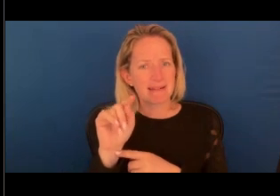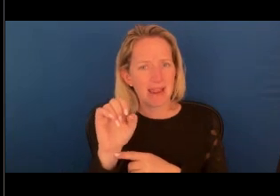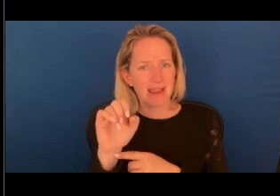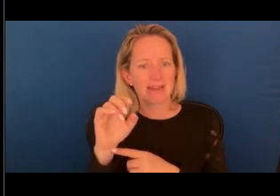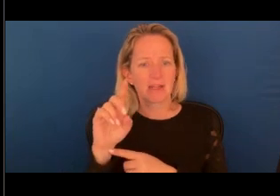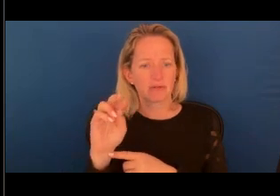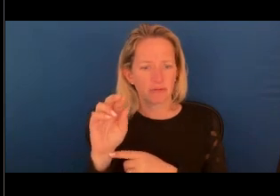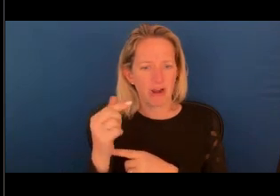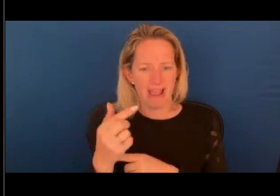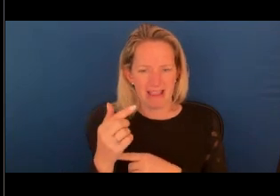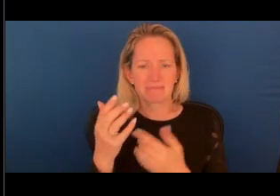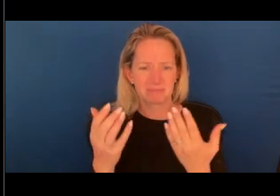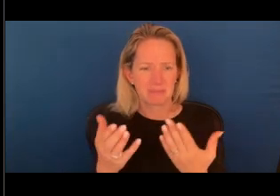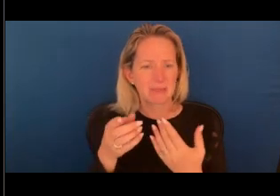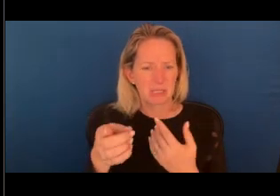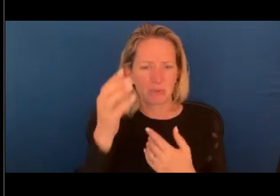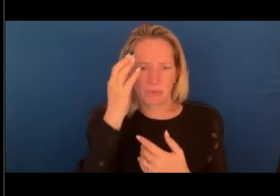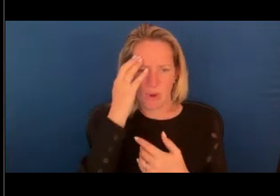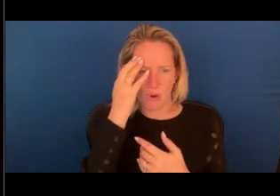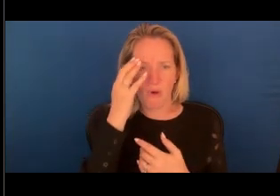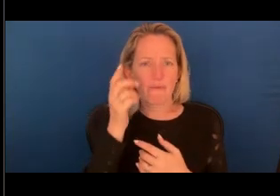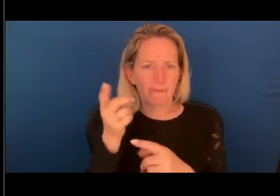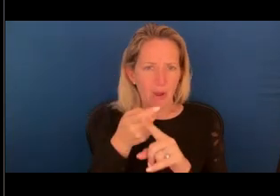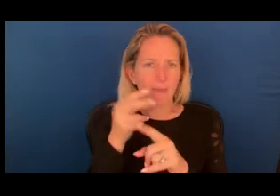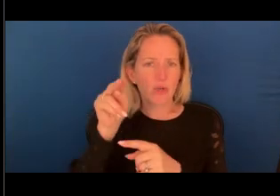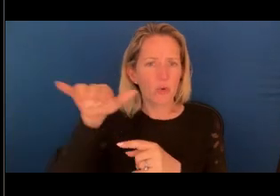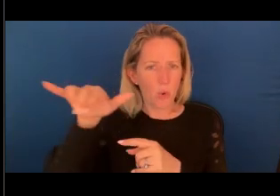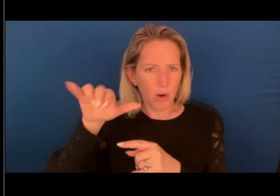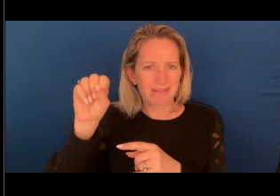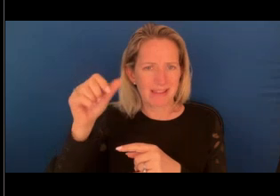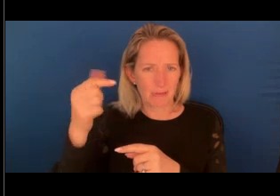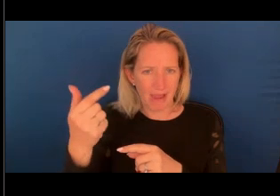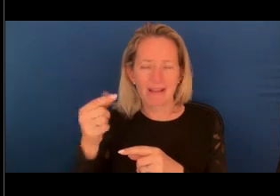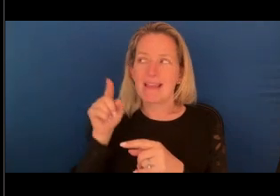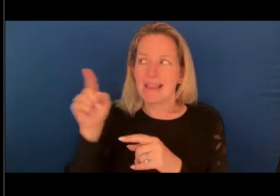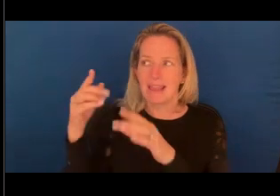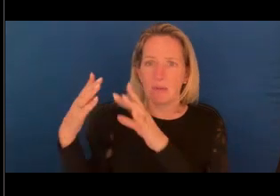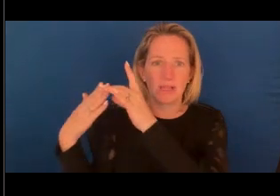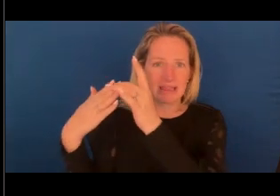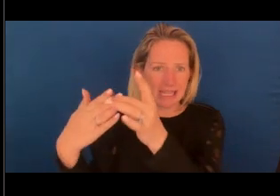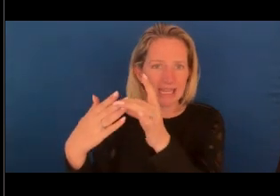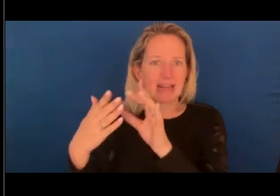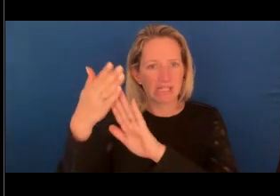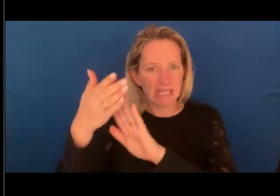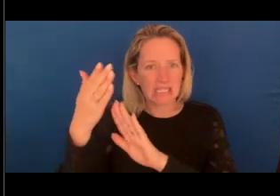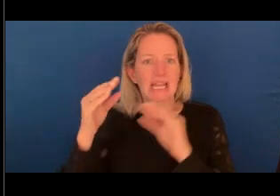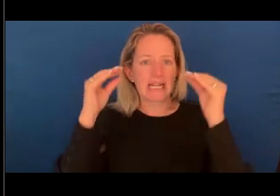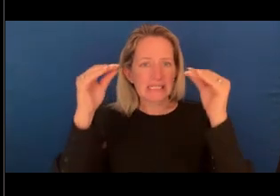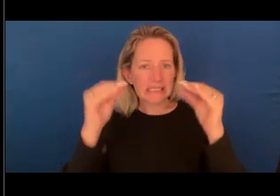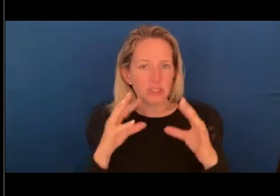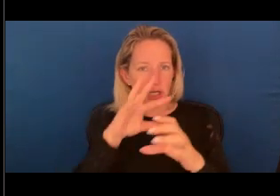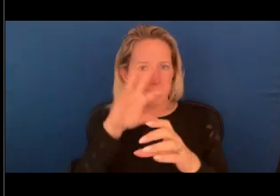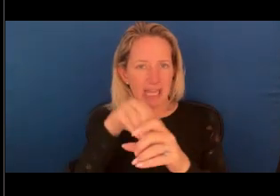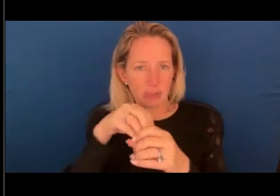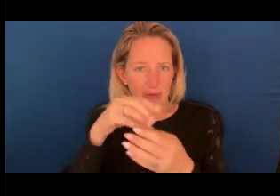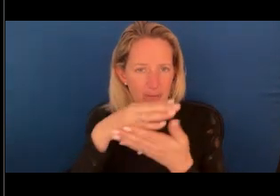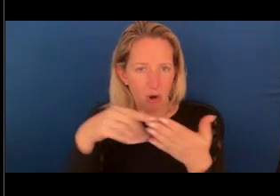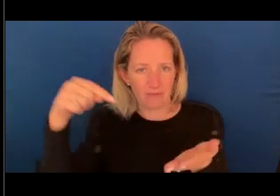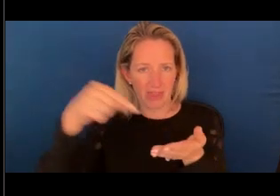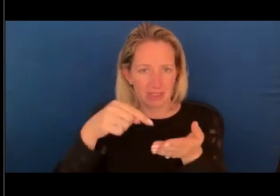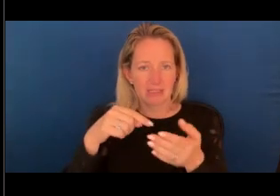Specialist from New York Sea Grant. And he'll be running and facilitating the teacher engagement aspect of this. So in the summer of